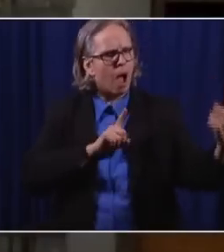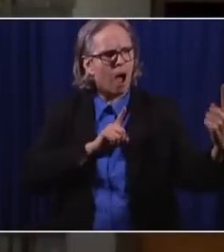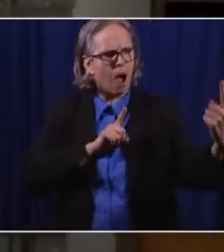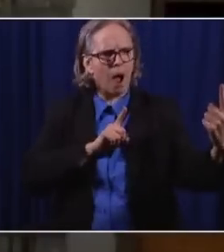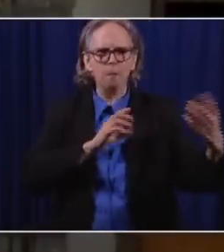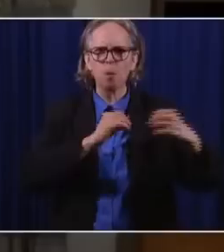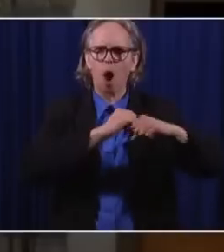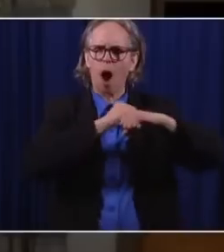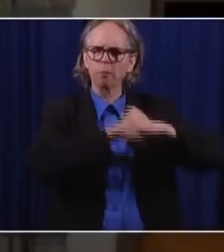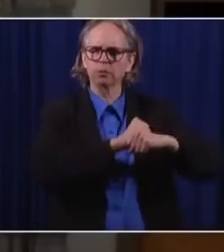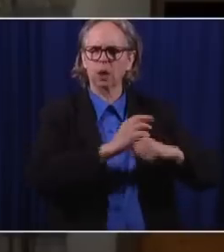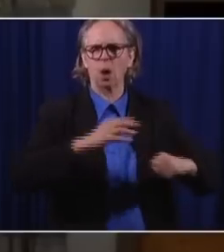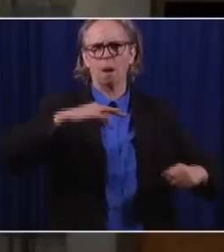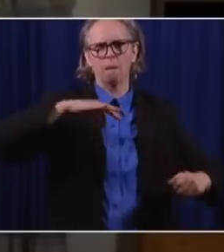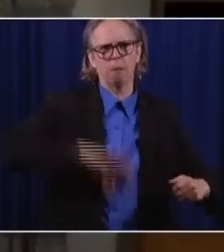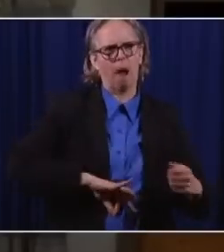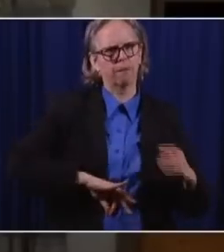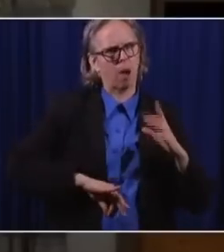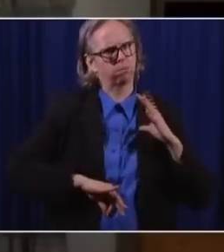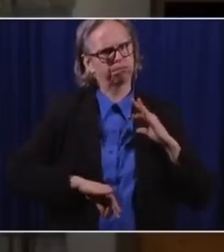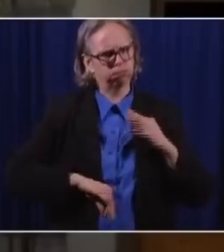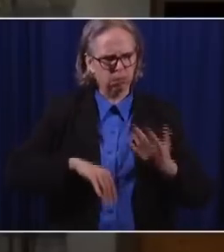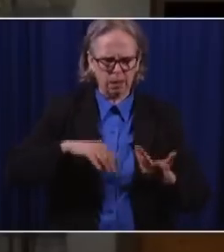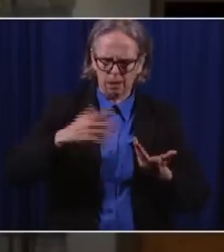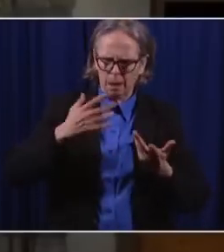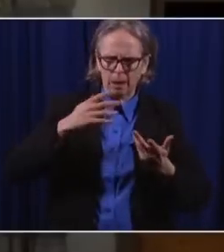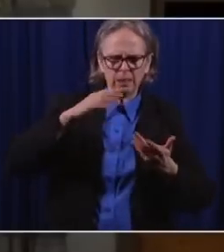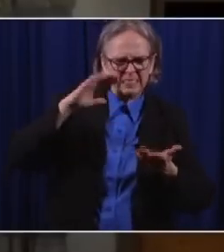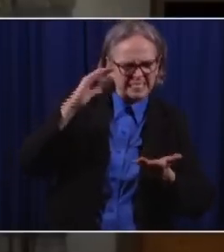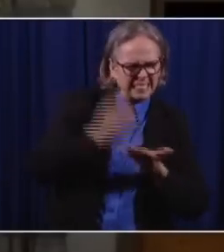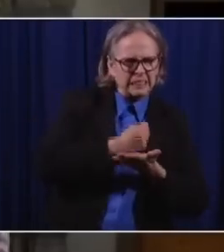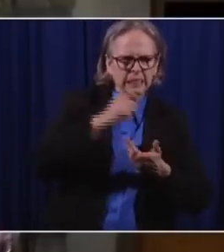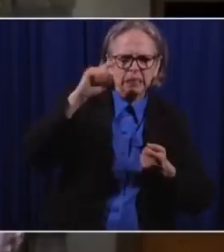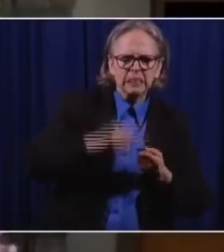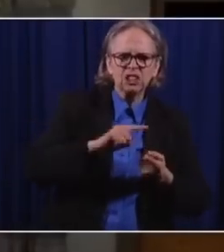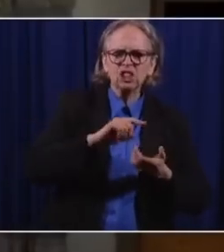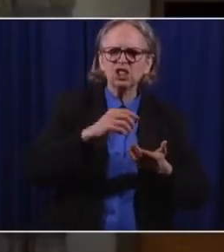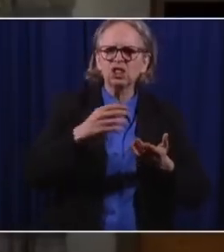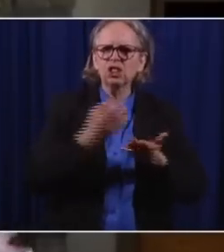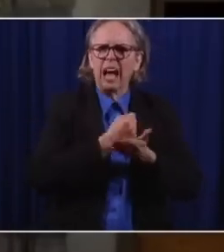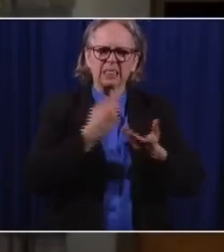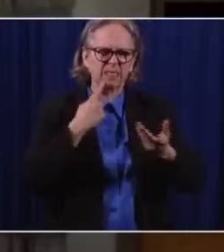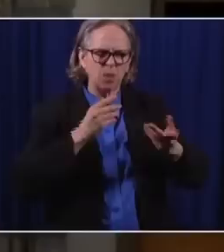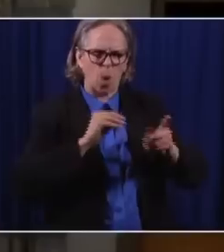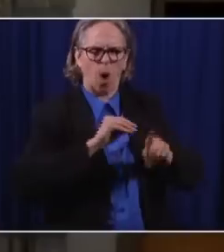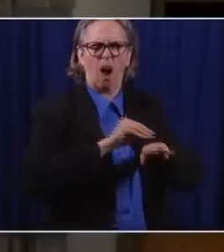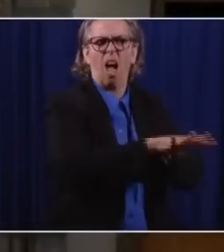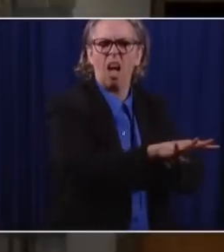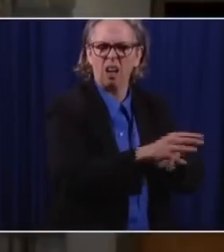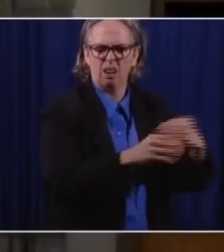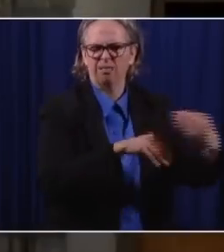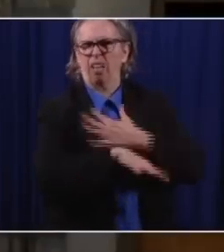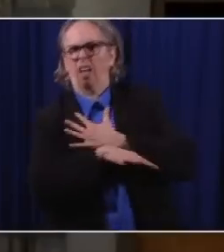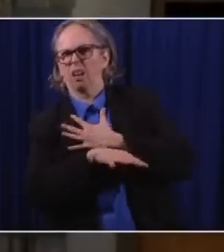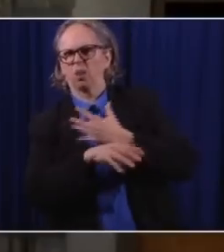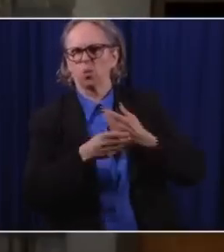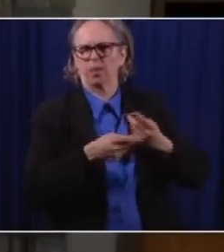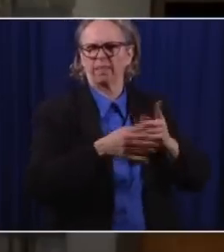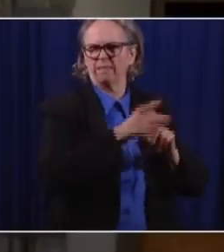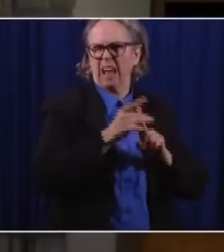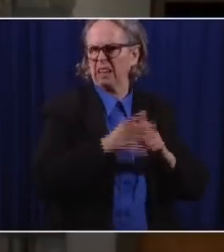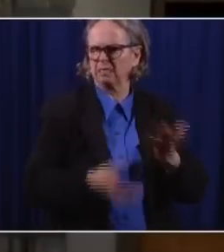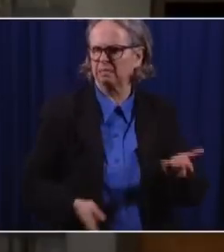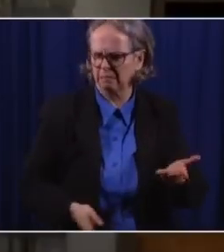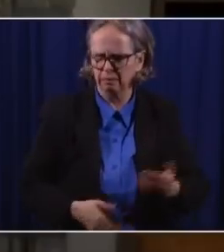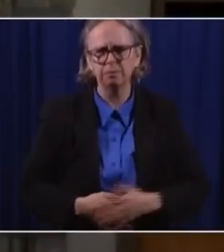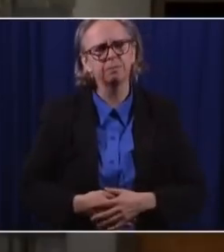a lot more likely that, even if that person might be having the virus, or you might have the virus, that there will not be the spread. But I think you're